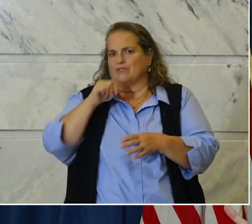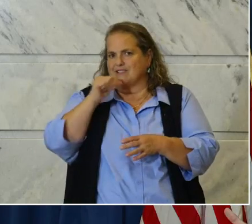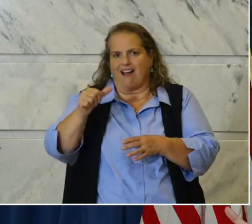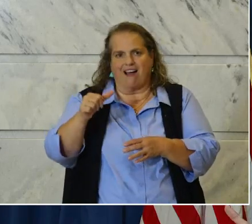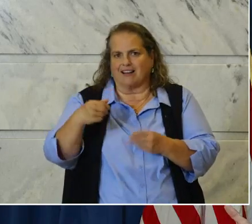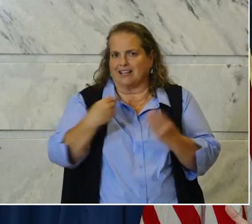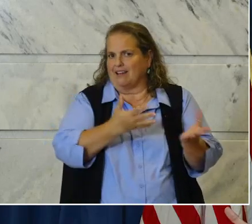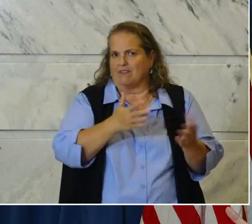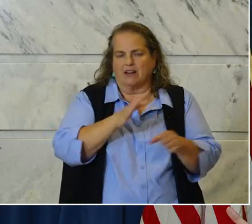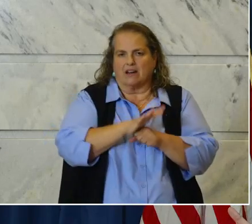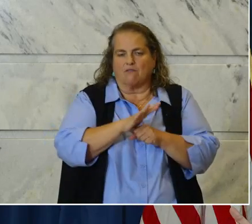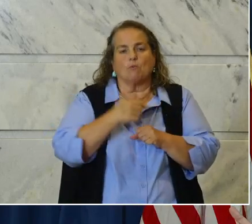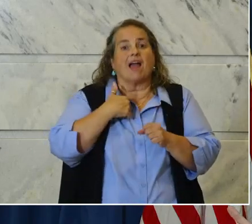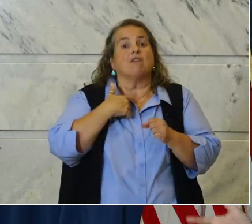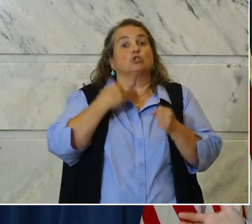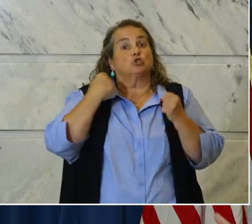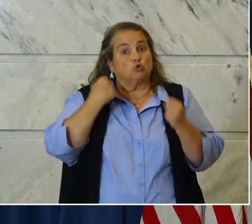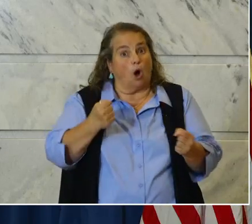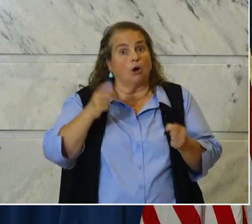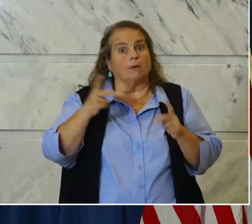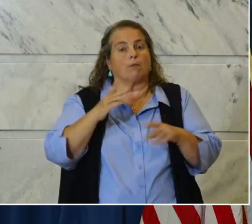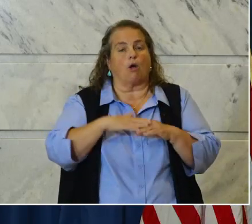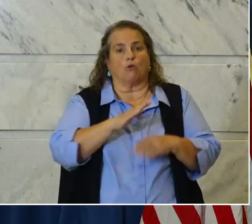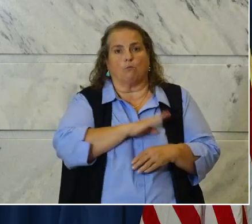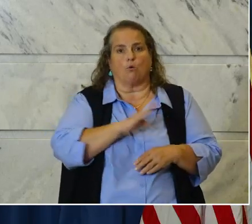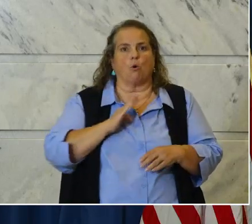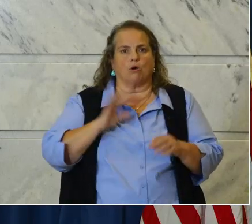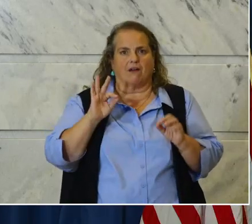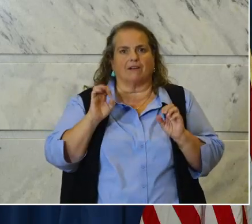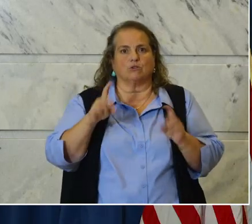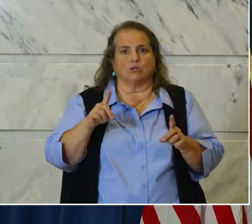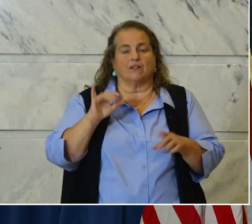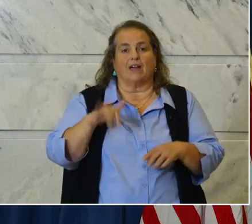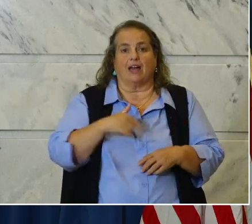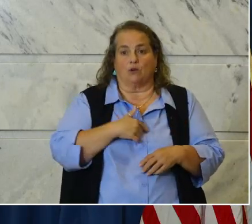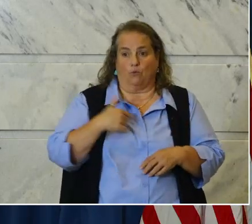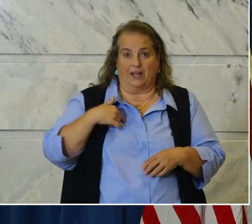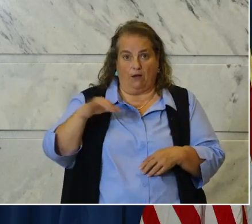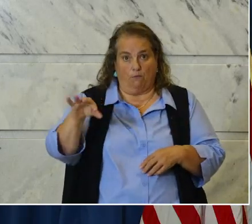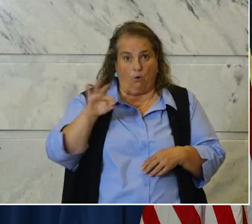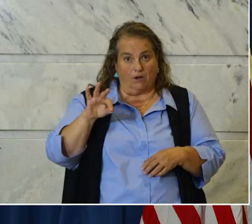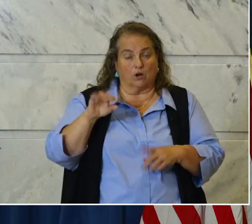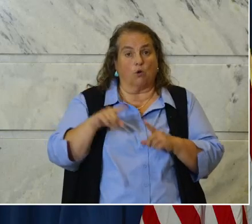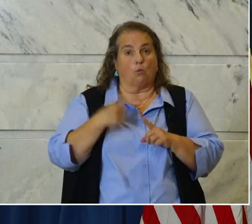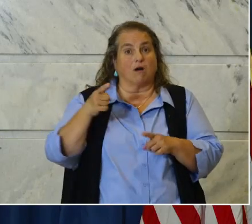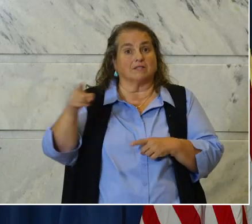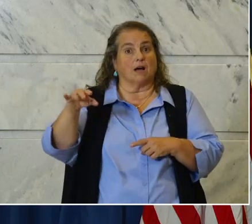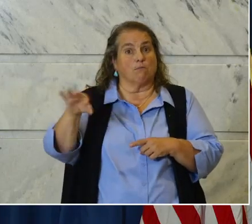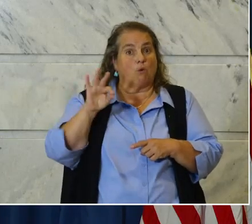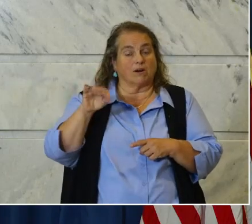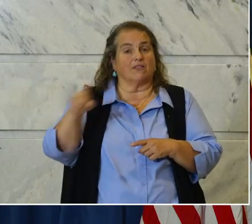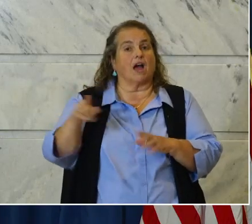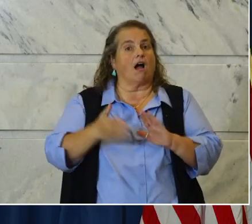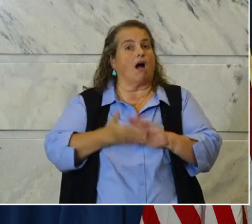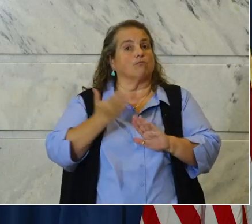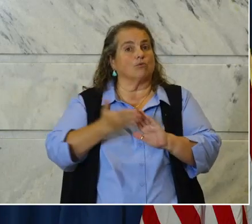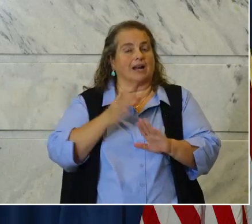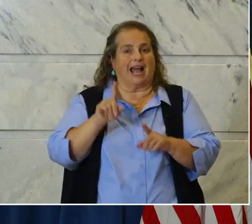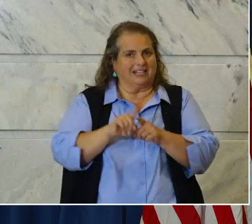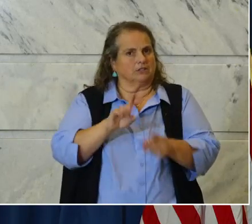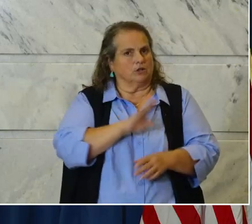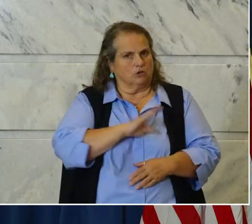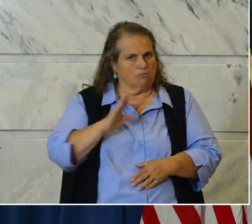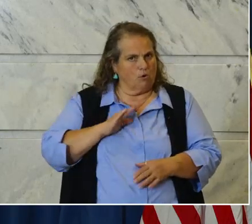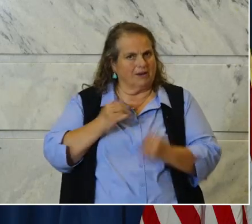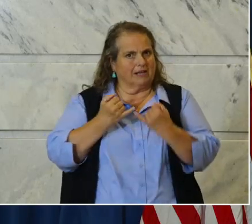people on the Board of Education. That's the board I appointed, but once appointed, they operate as that board. And I think we